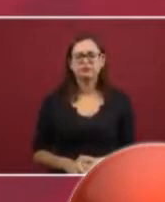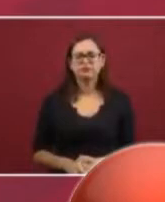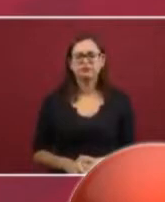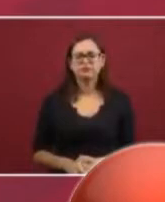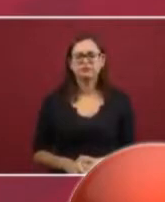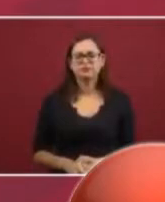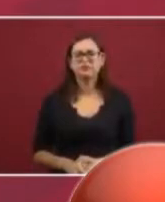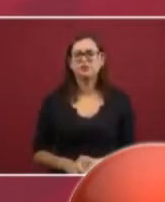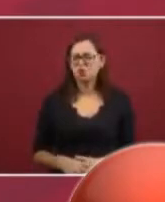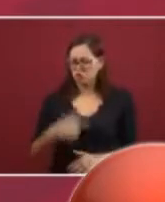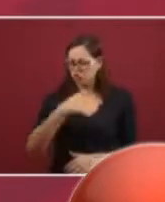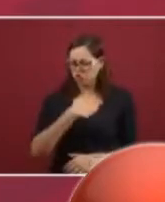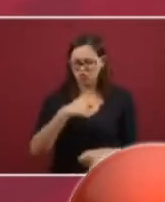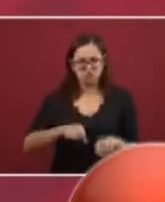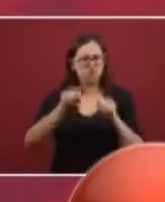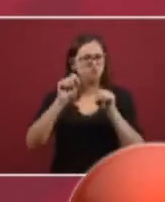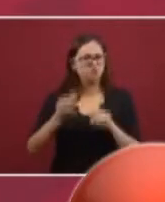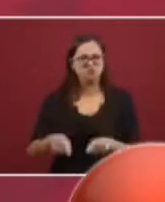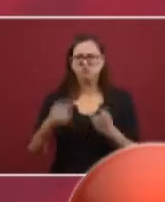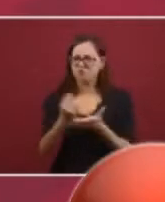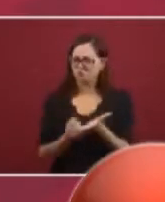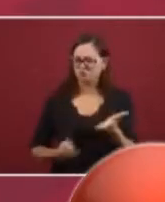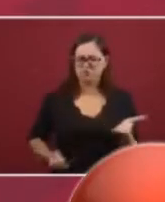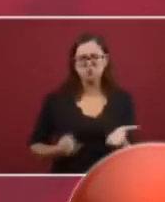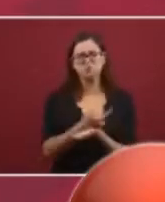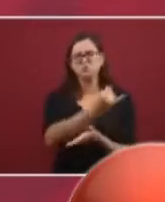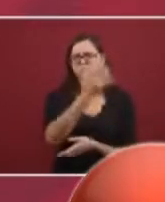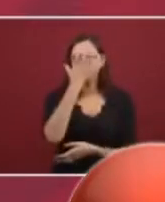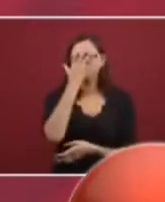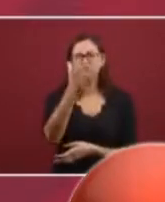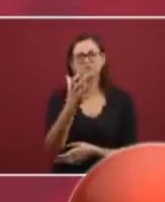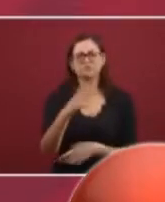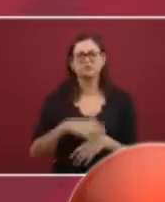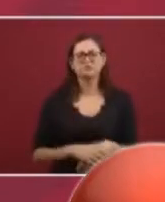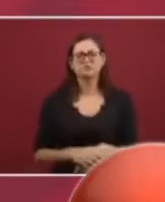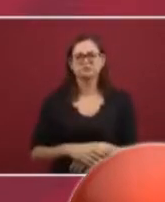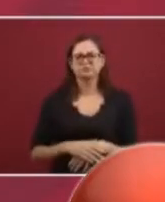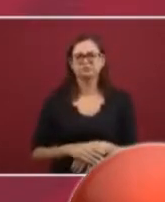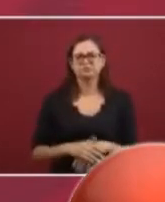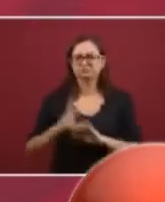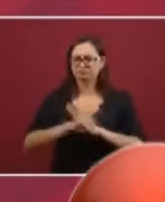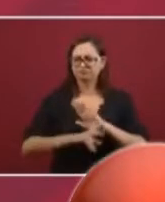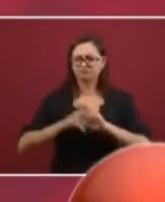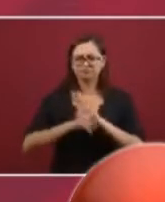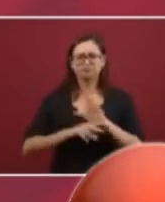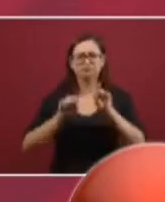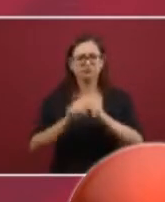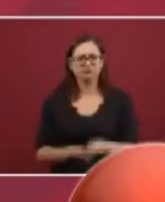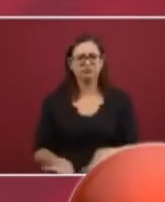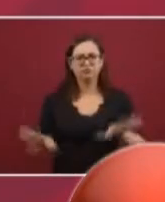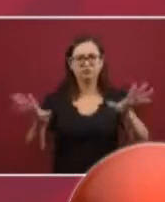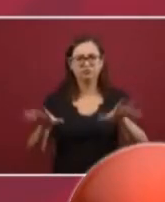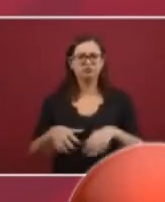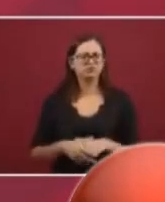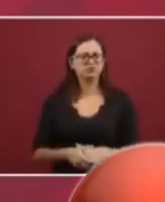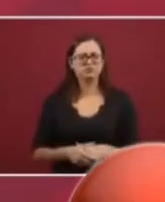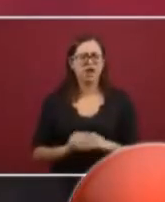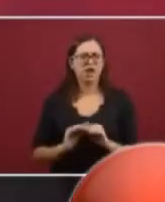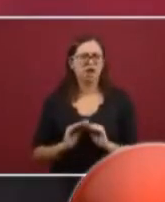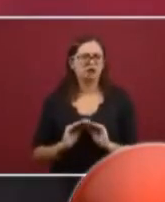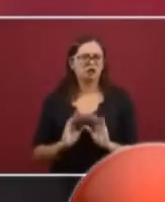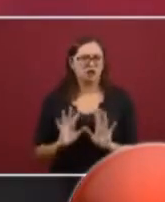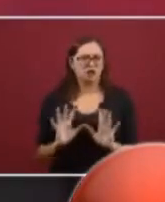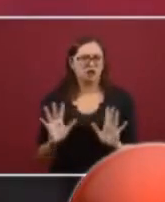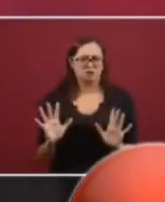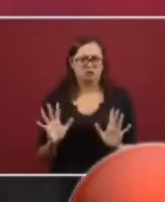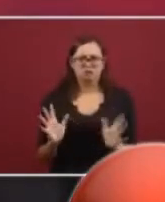Reafirmo mi postura. I reaffirm my position as of yesterday, and I thought it was very clear.